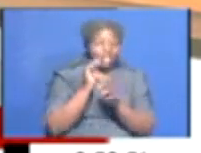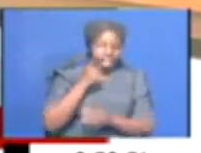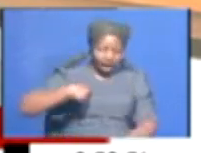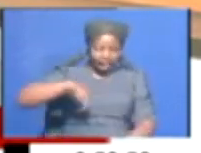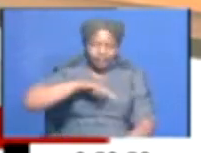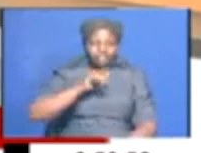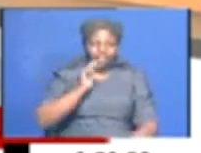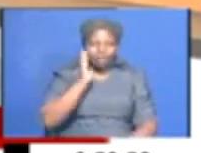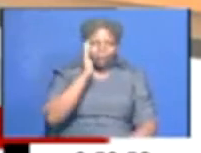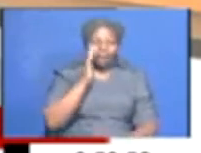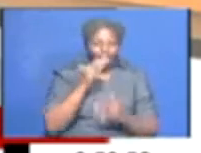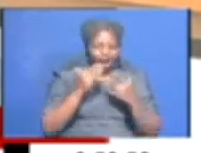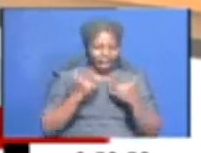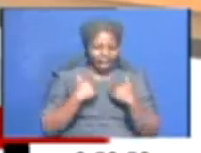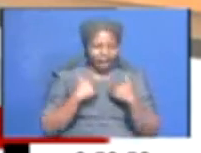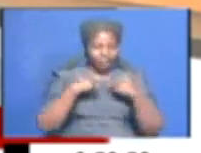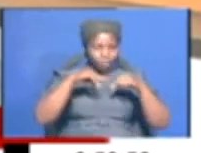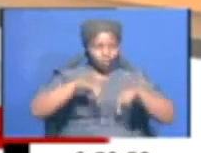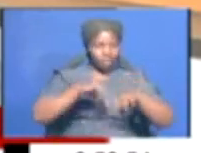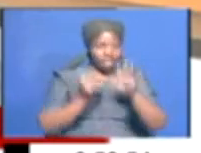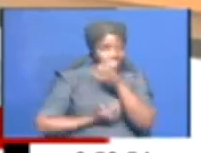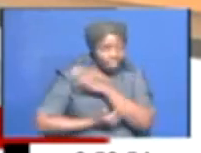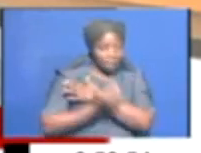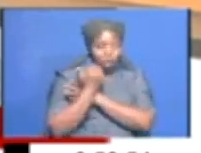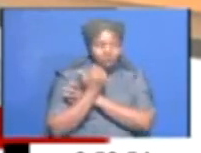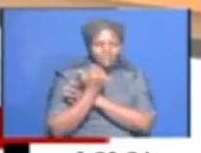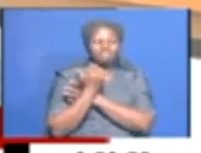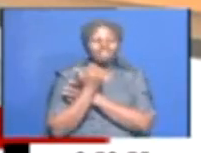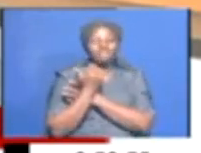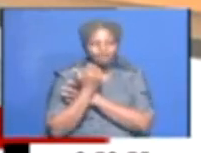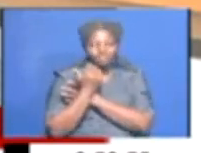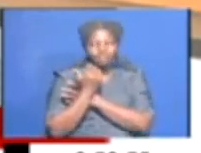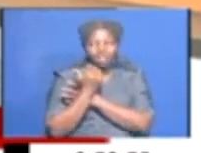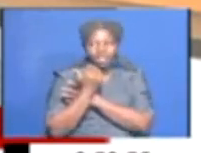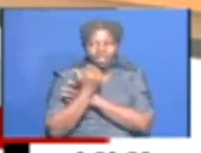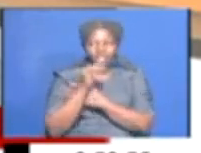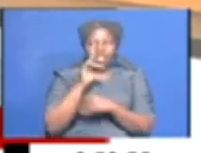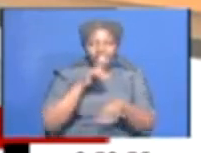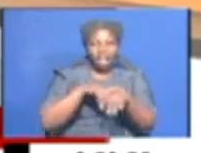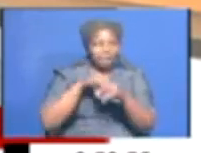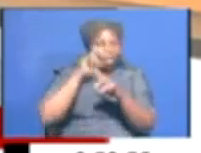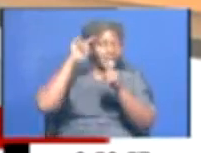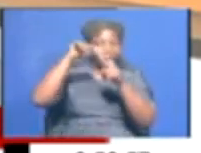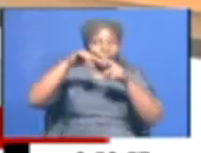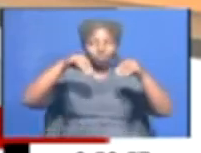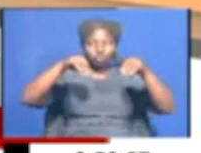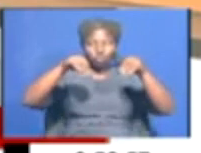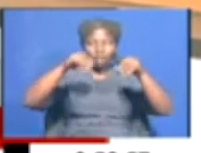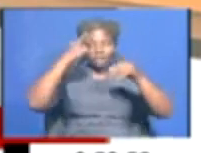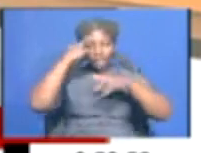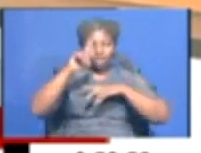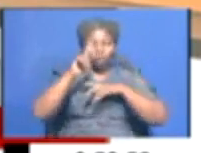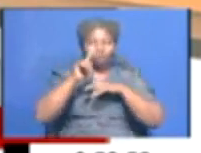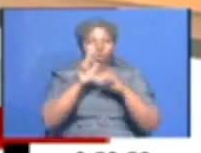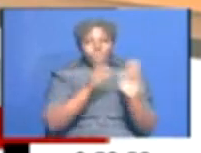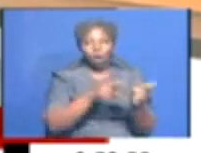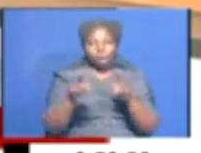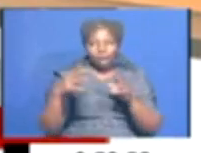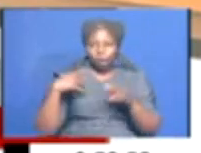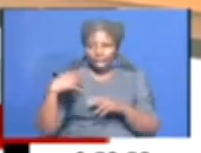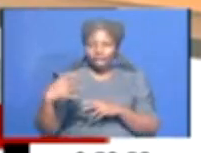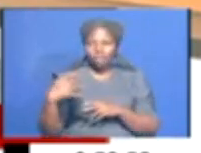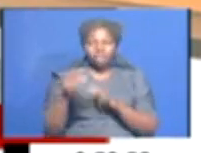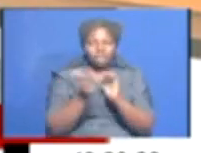have this morning, and as they seek qualification for the Commonwealth Games that will be taking place in